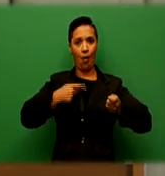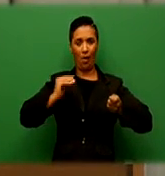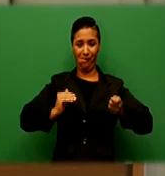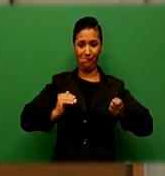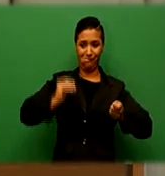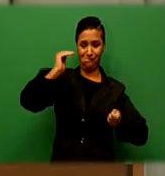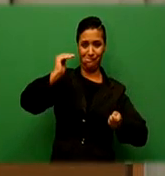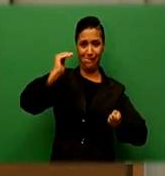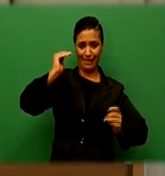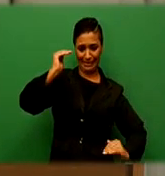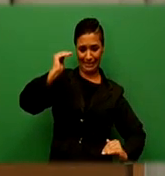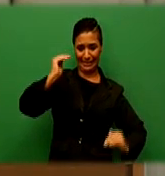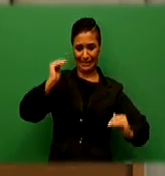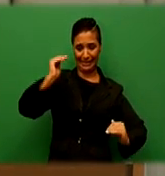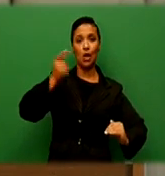So we have not